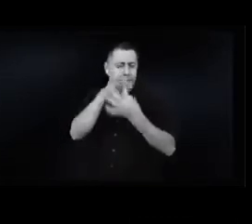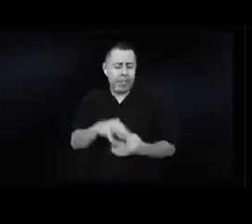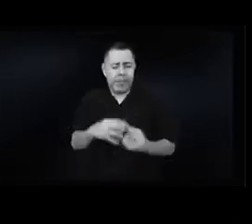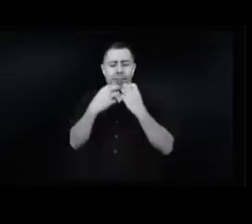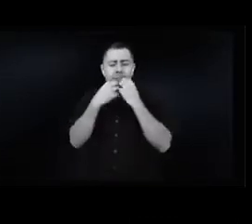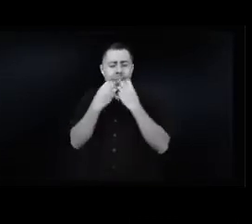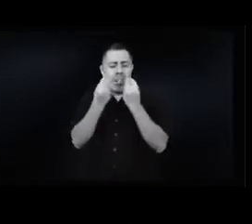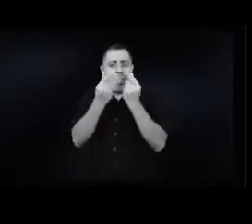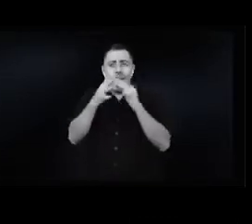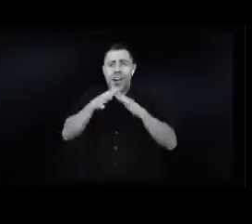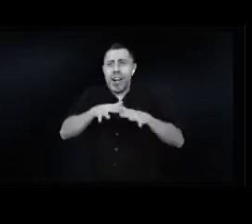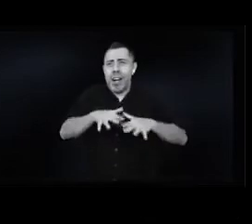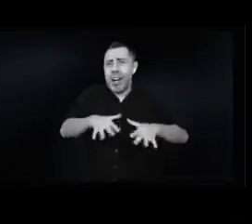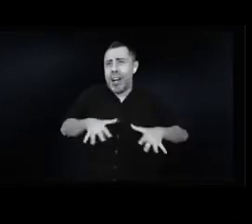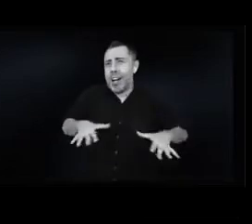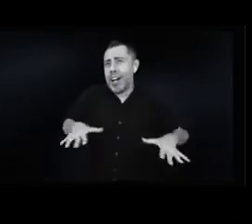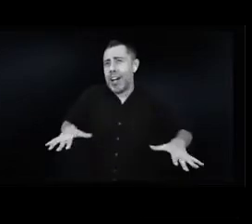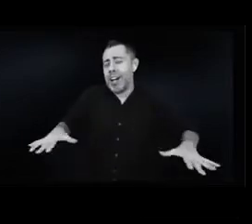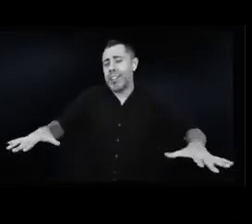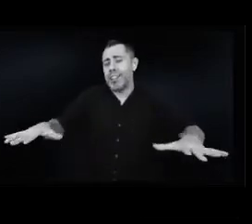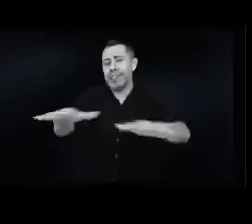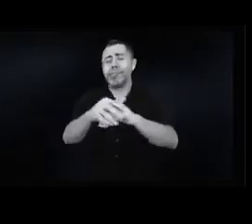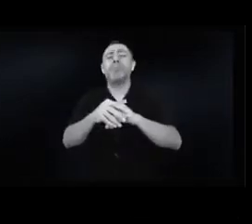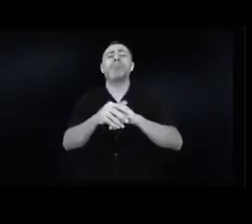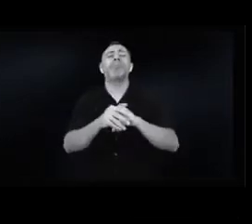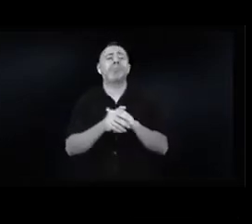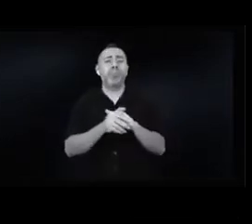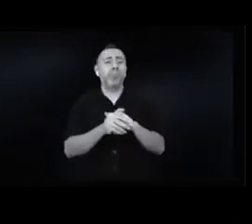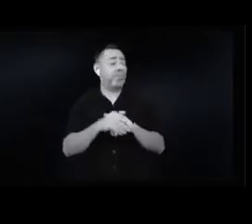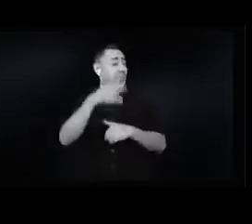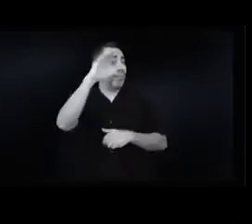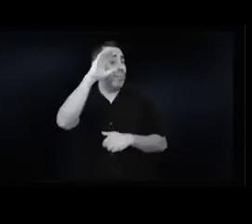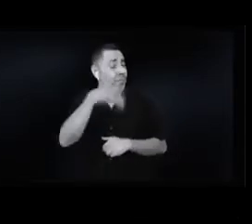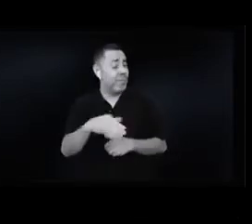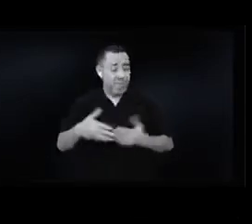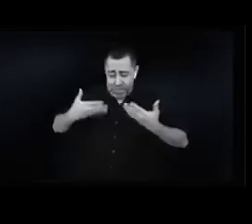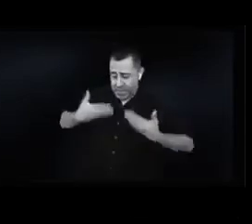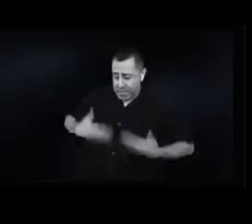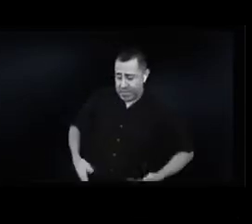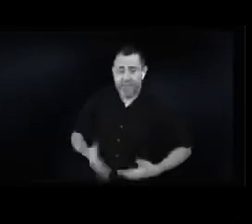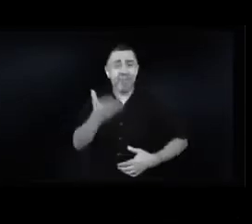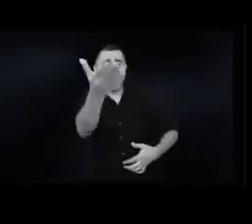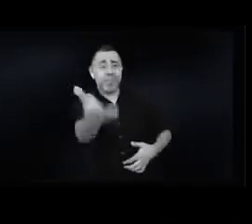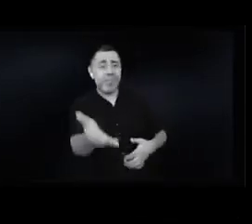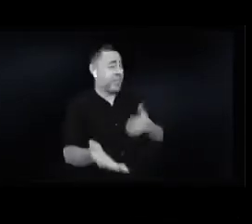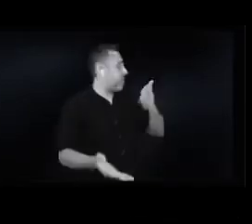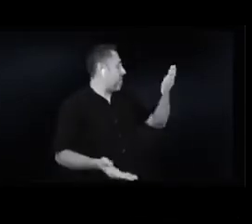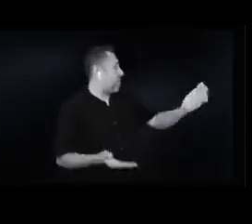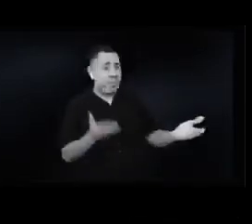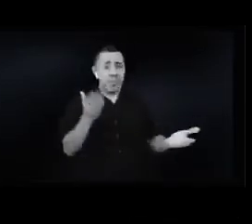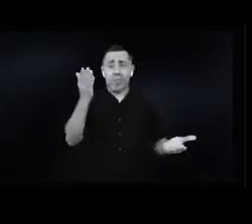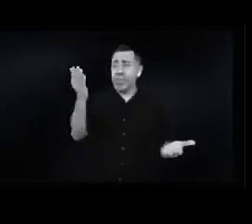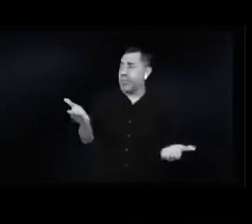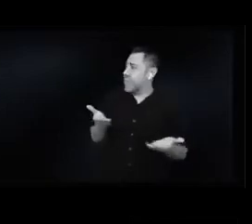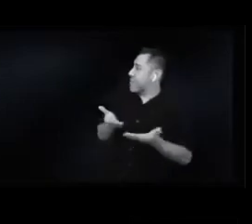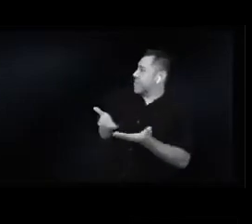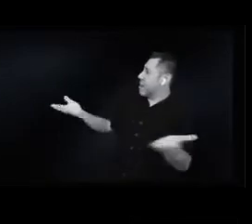are born to be free. Take good care